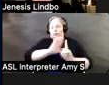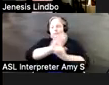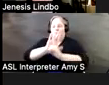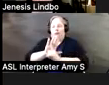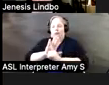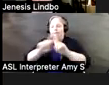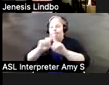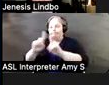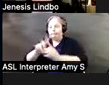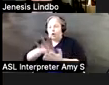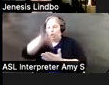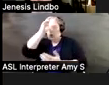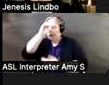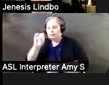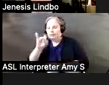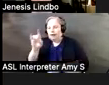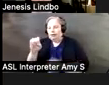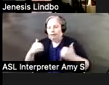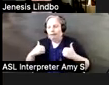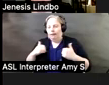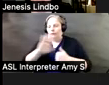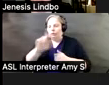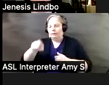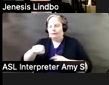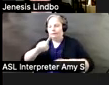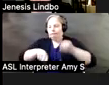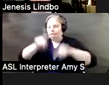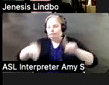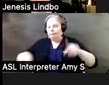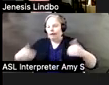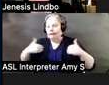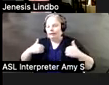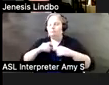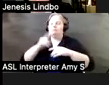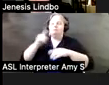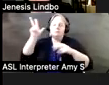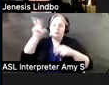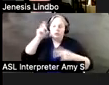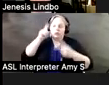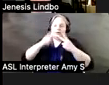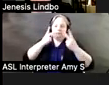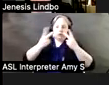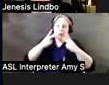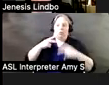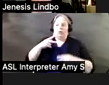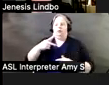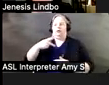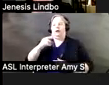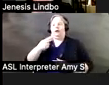individual learning styles and needs, looking at auditory, visual, or haptic.